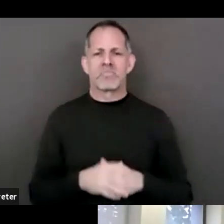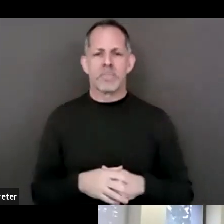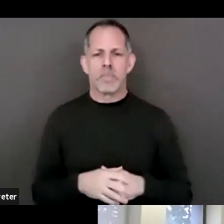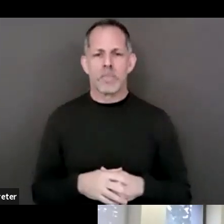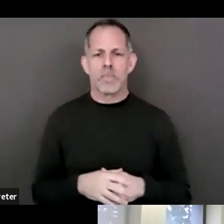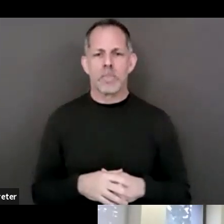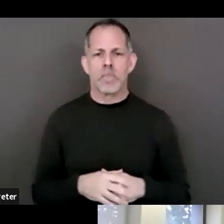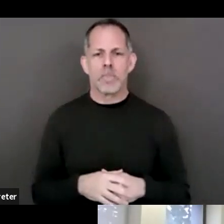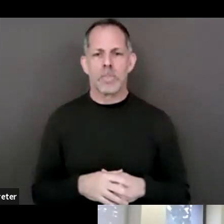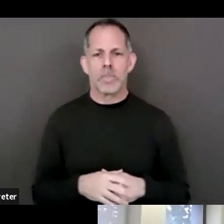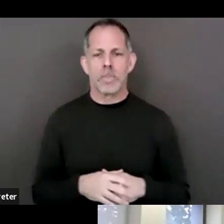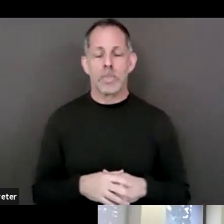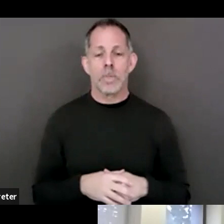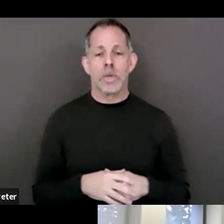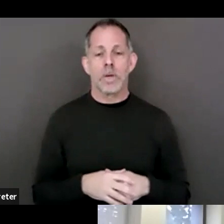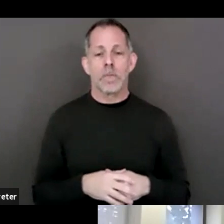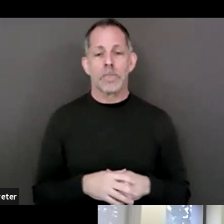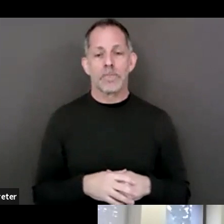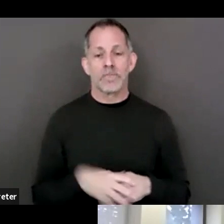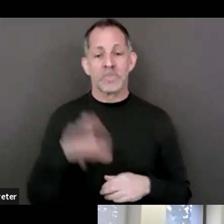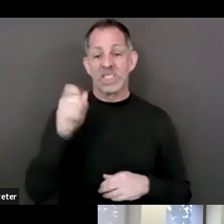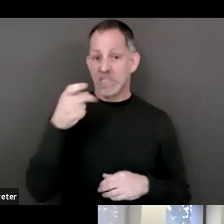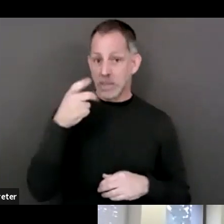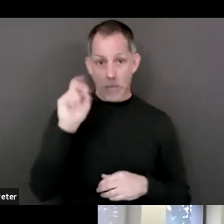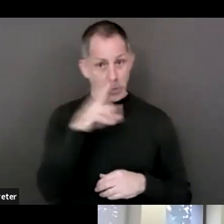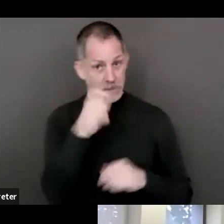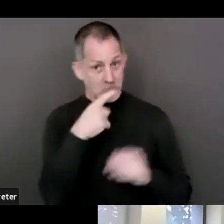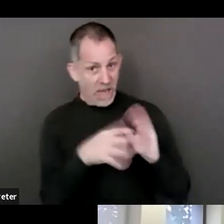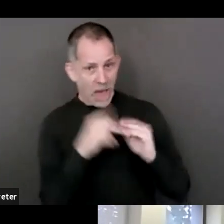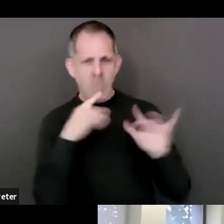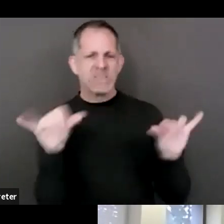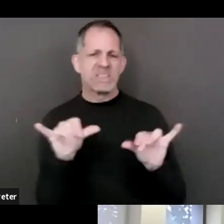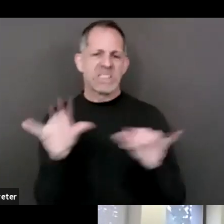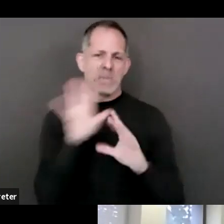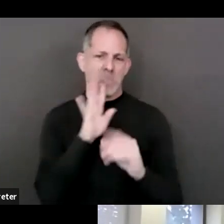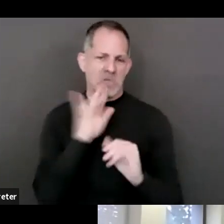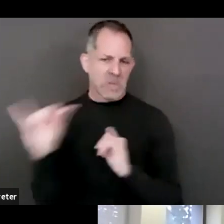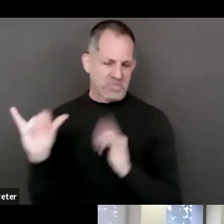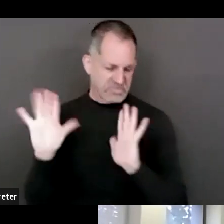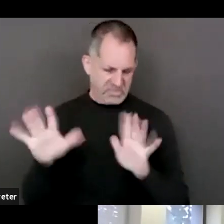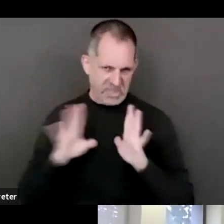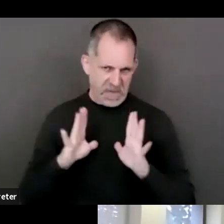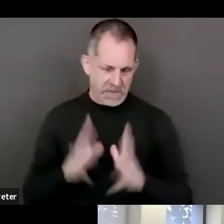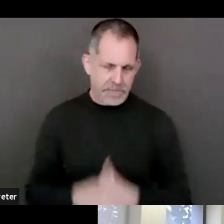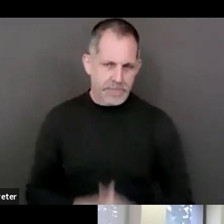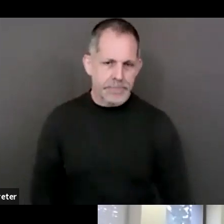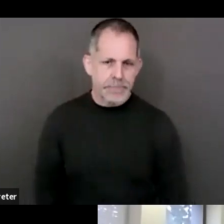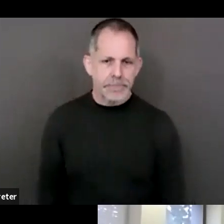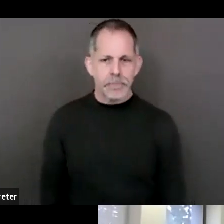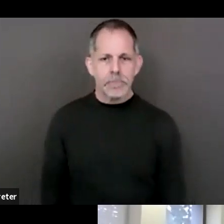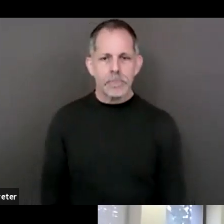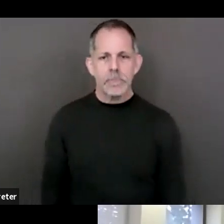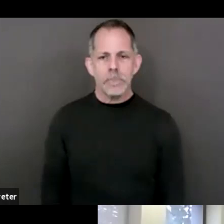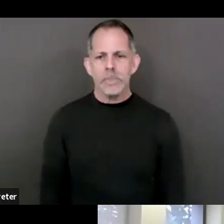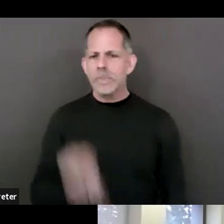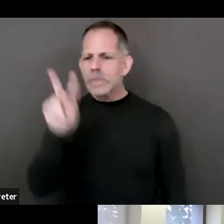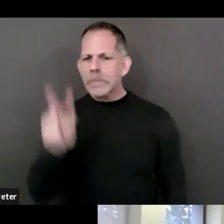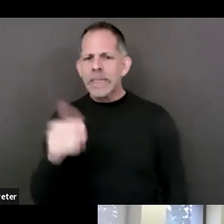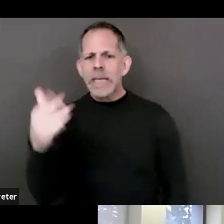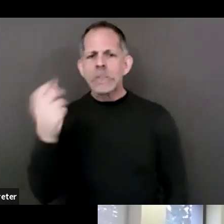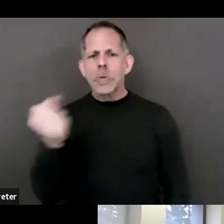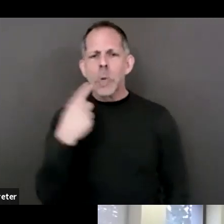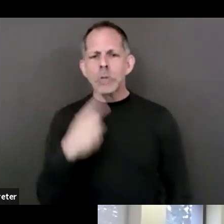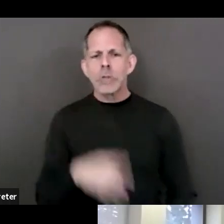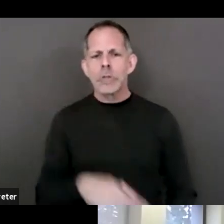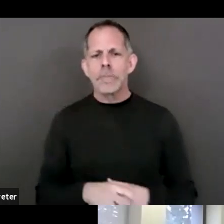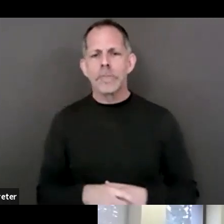effect. Okay, it seems like young people are getting a lot sicker from COVID lately. Any idea if that's attributable to the